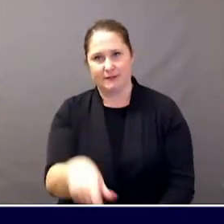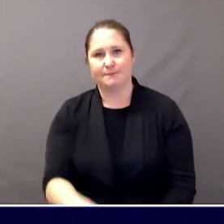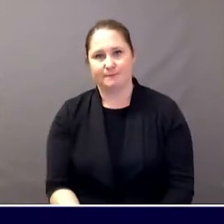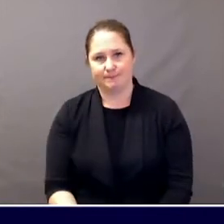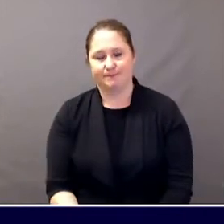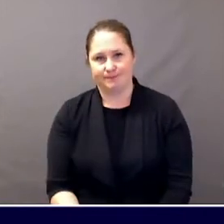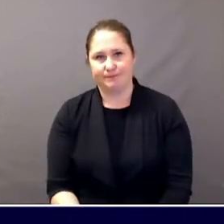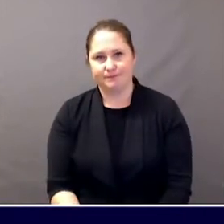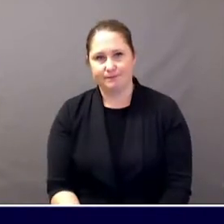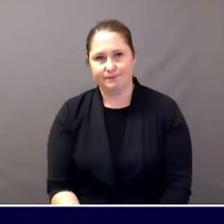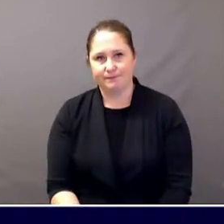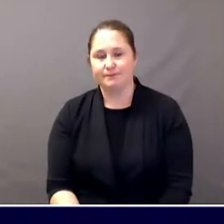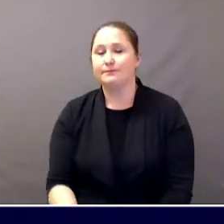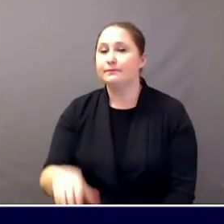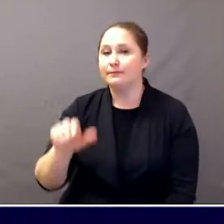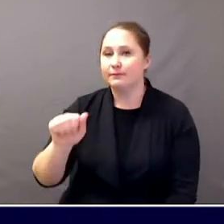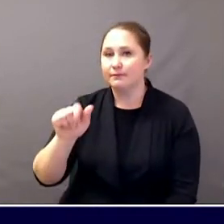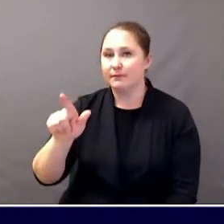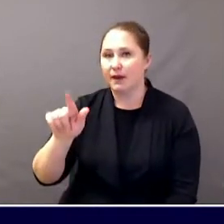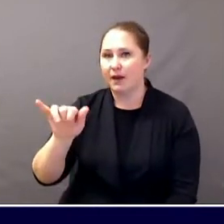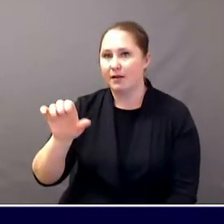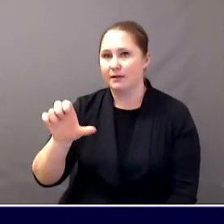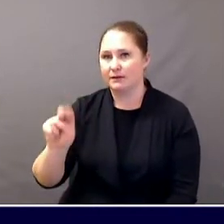I'm going to turn it over to Allison Ross next.